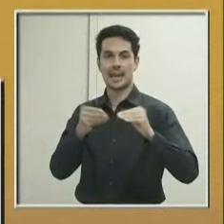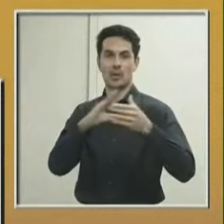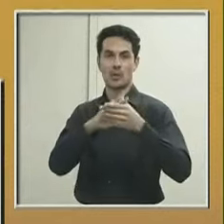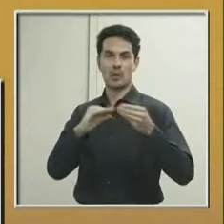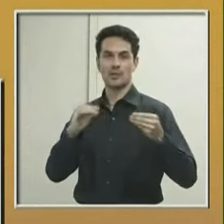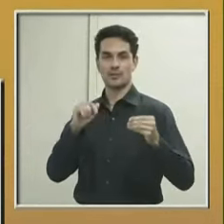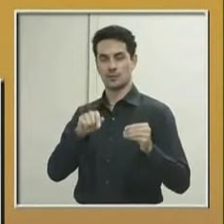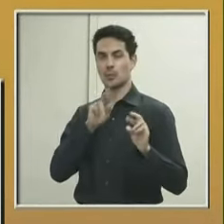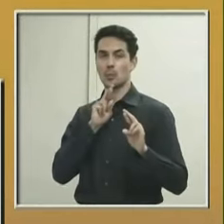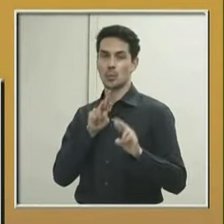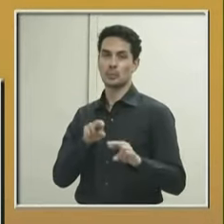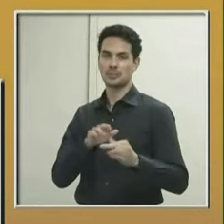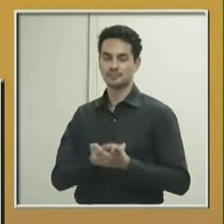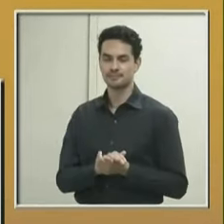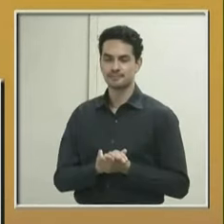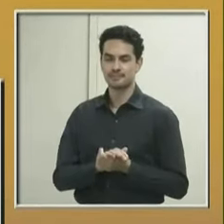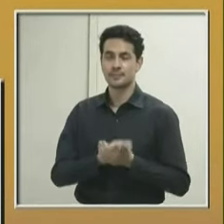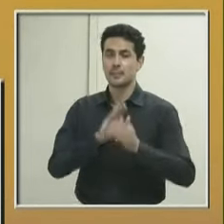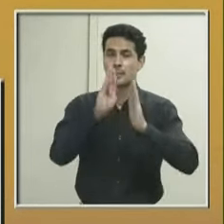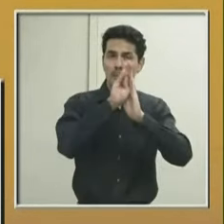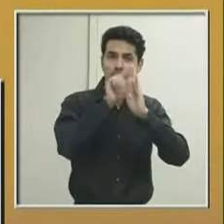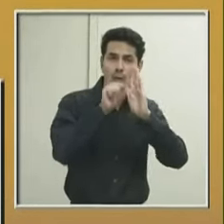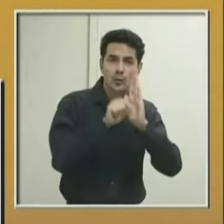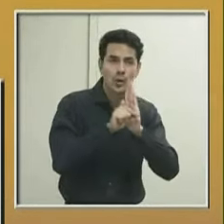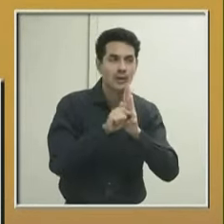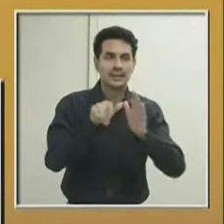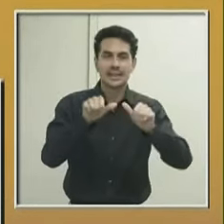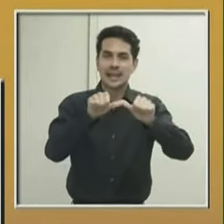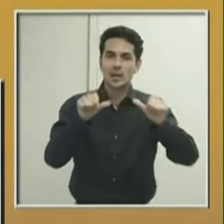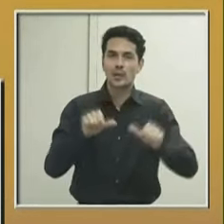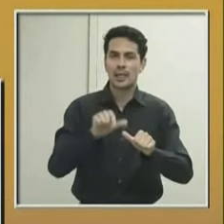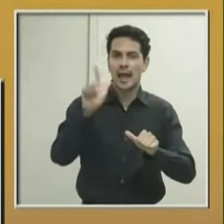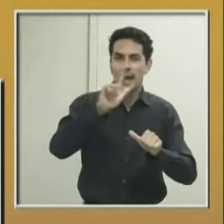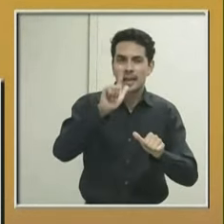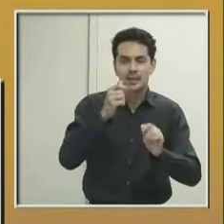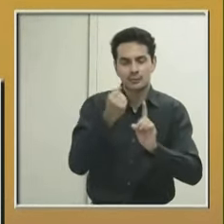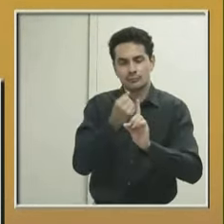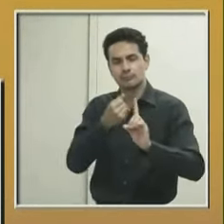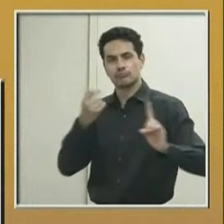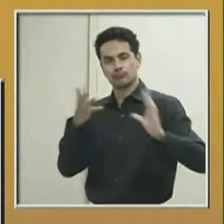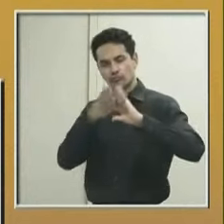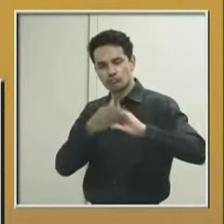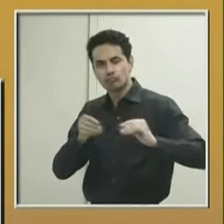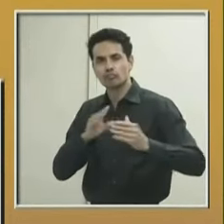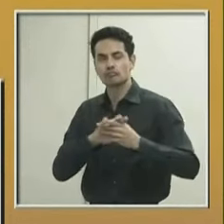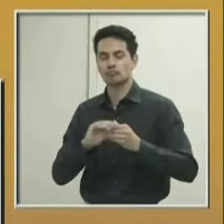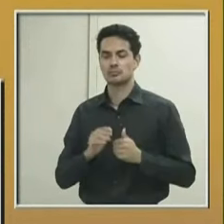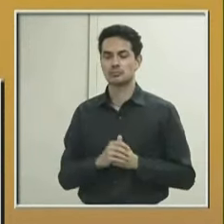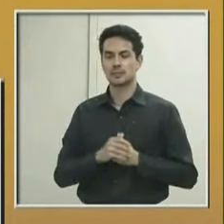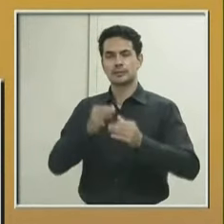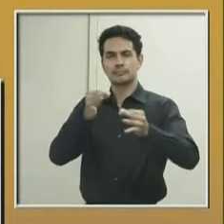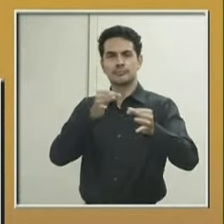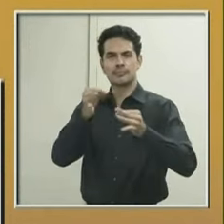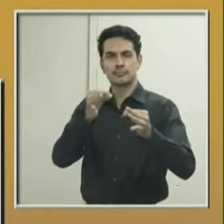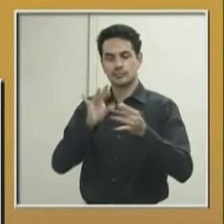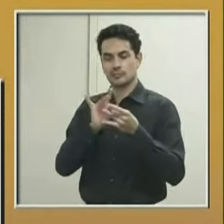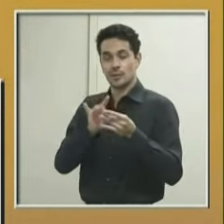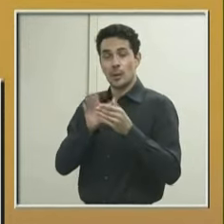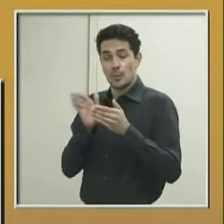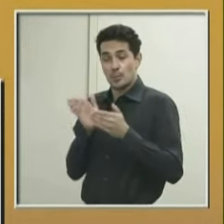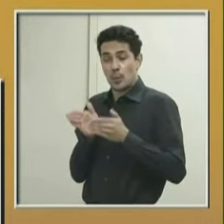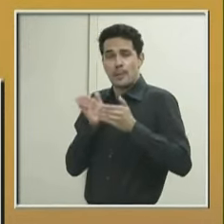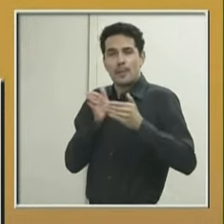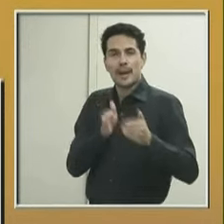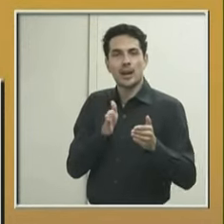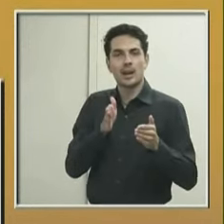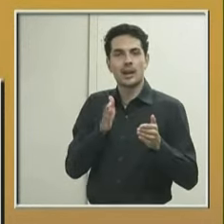It describes the background of the area. It goes over what was done in preparedness